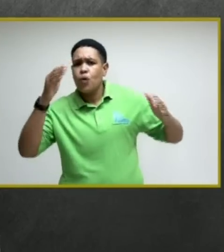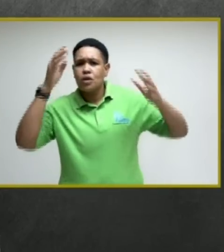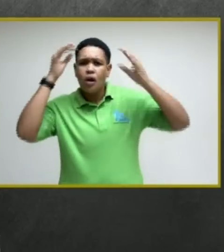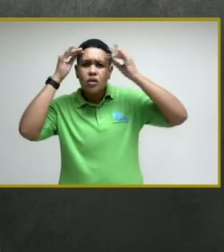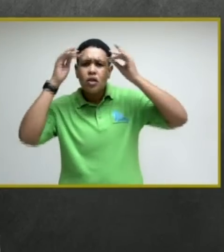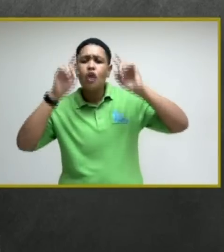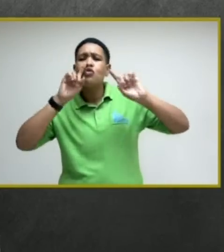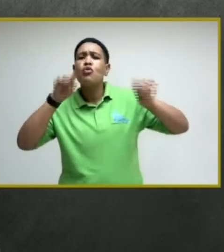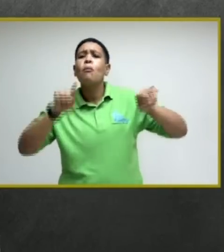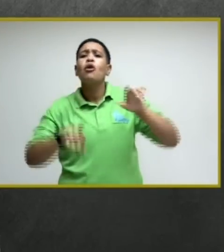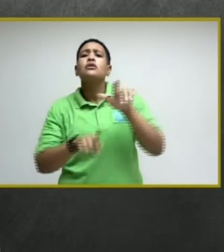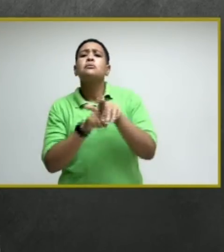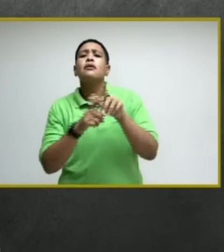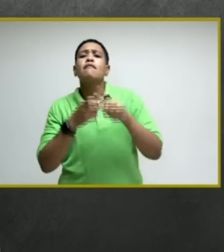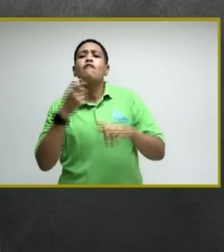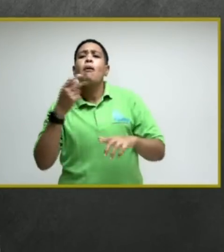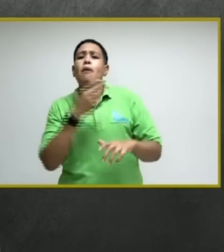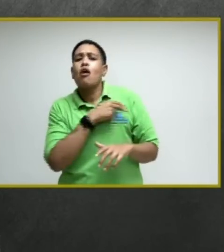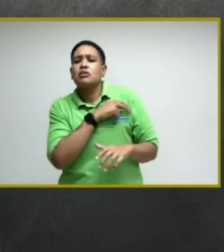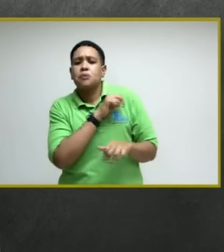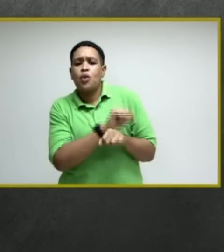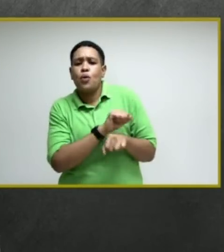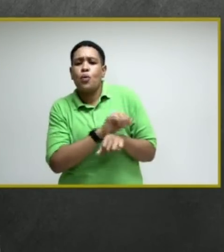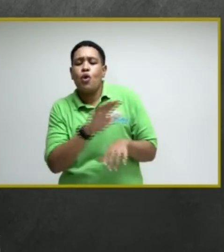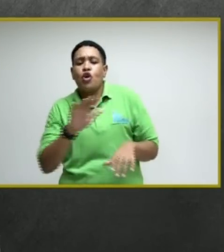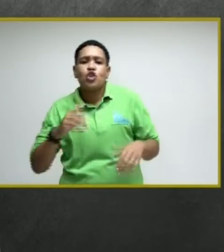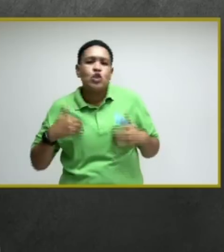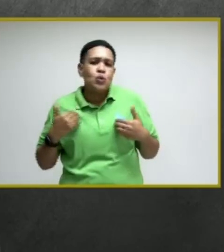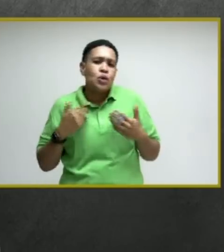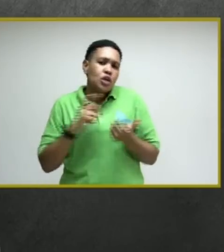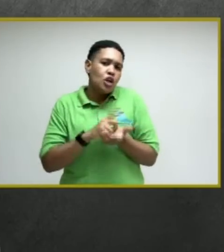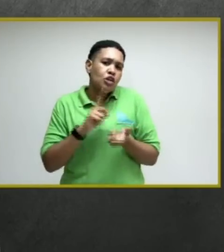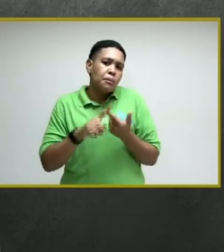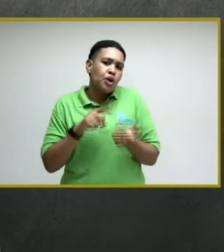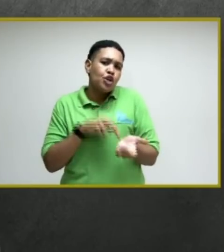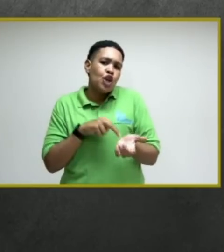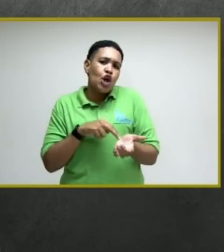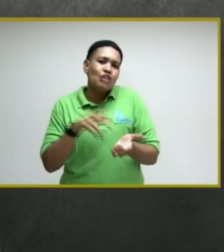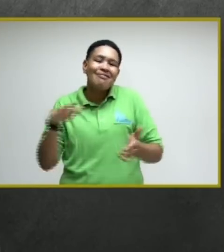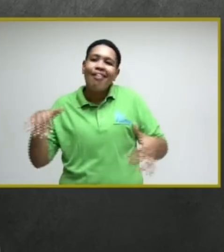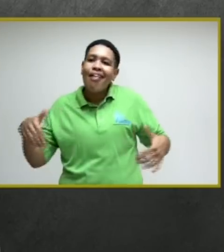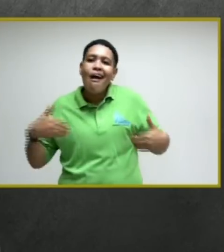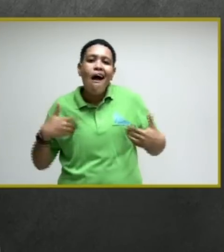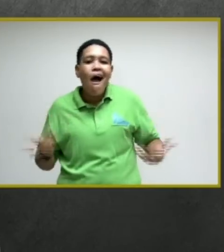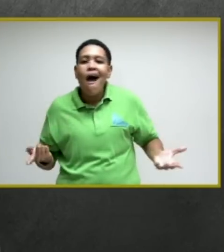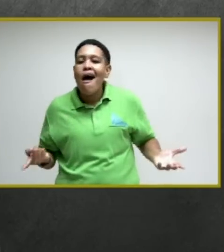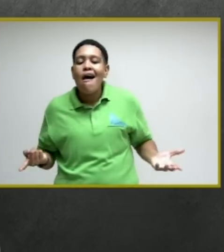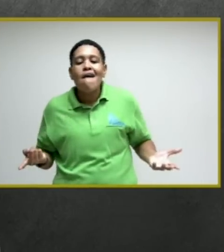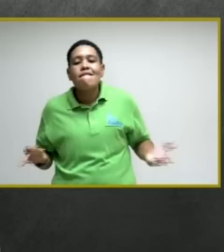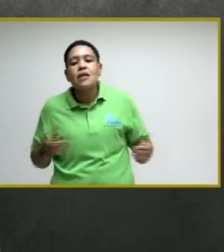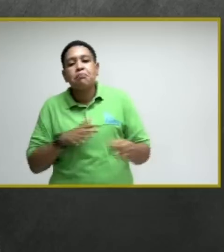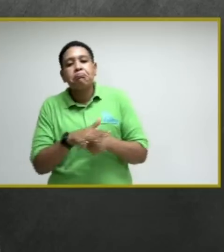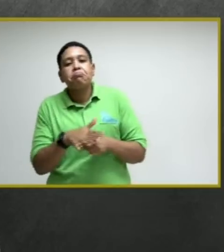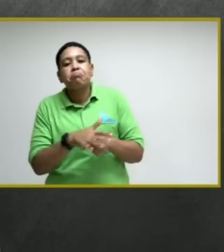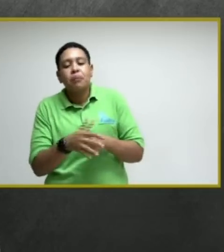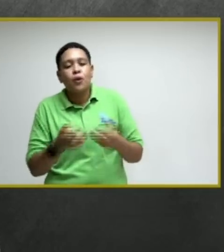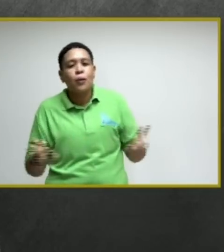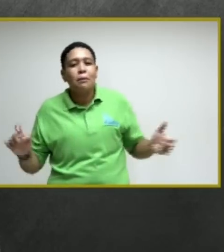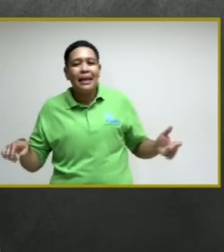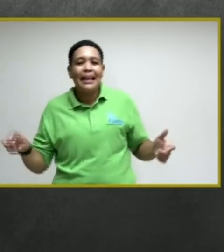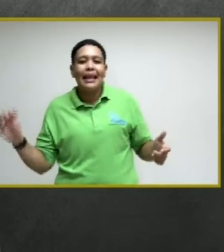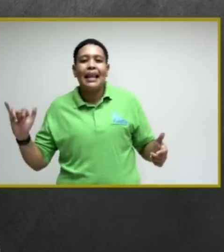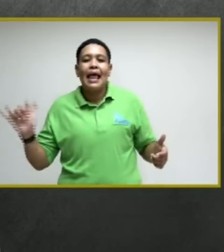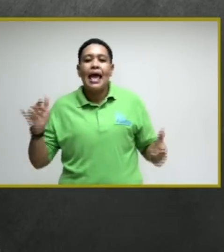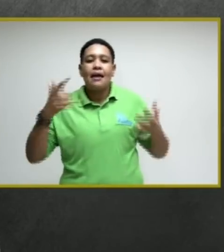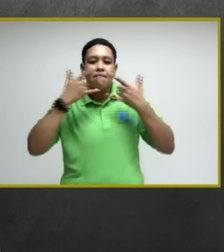about frontline hospital workers, the junior doctors and nurses, not having the adequate equipment that they need, like